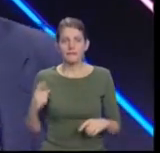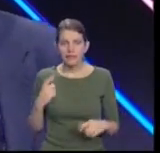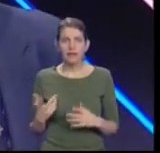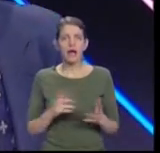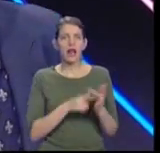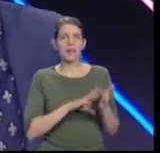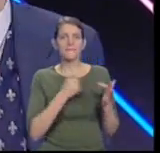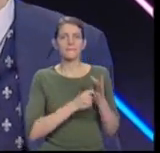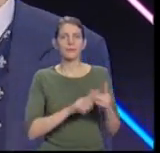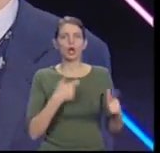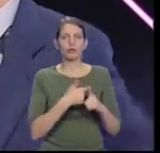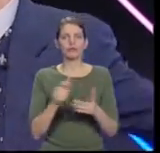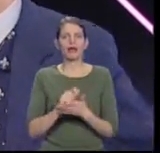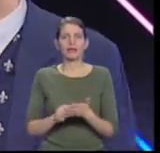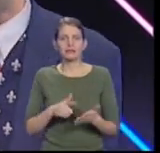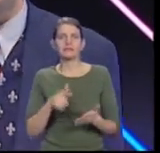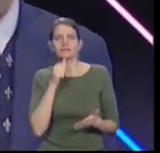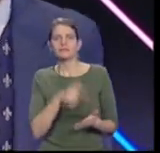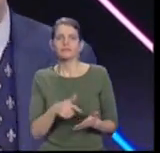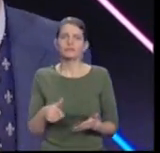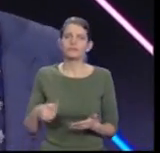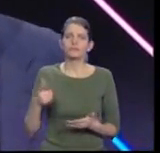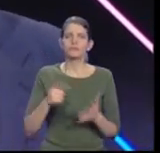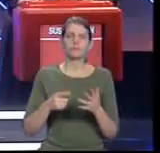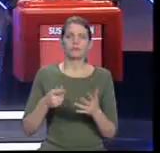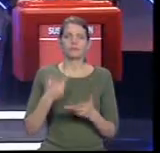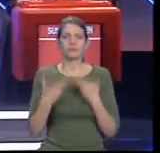that. OK. Just thought I'd tell you that bit of O'Connor news. Now then,